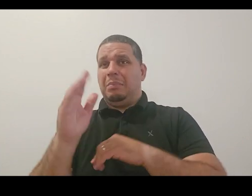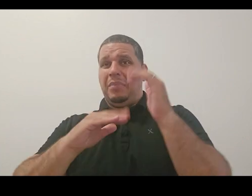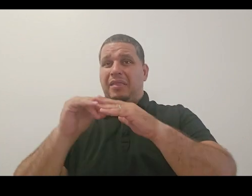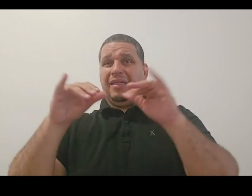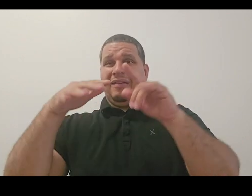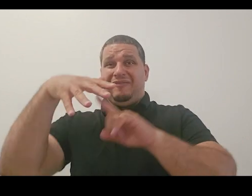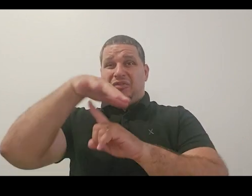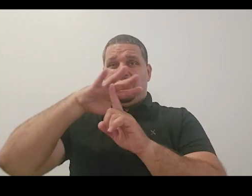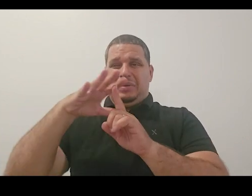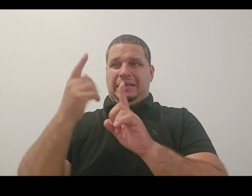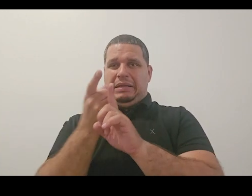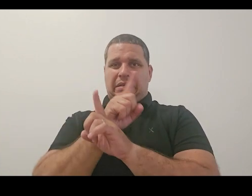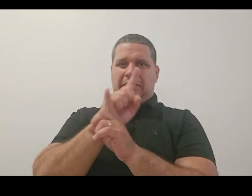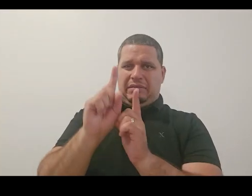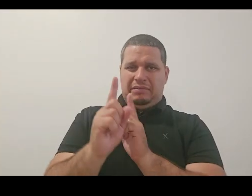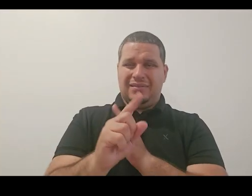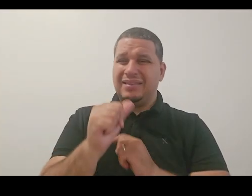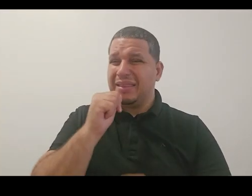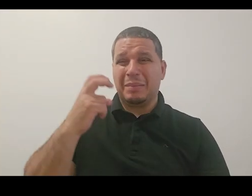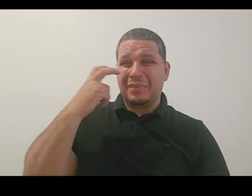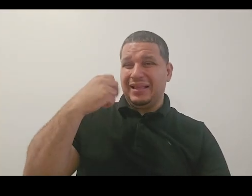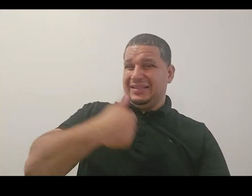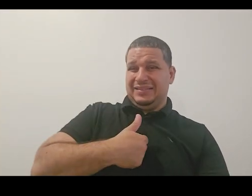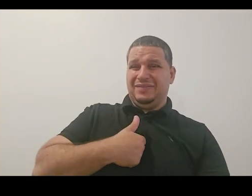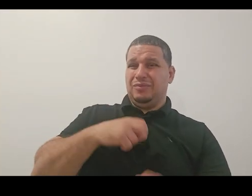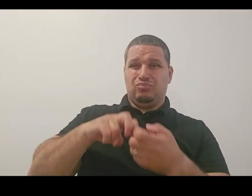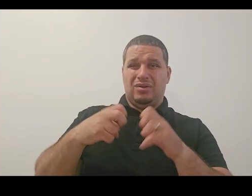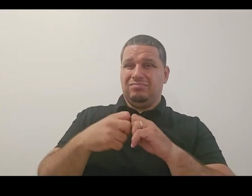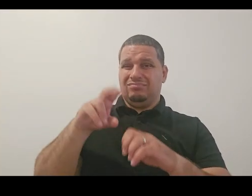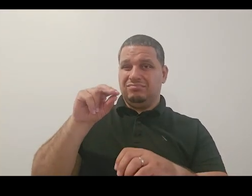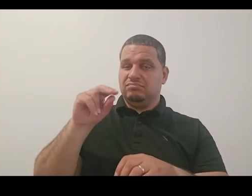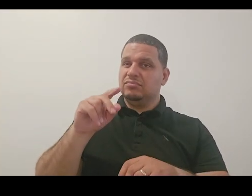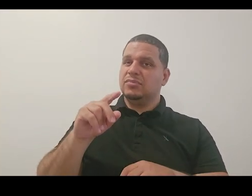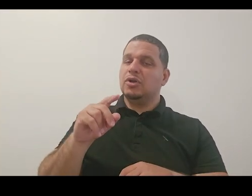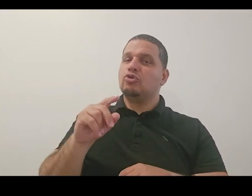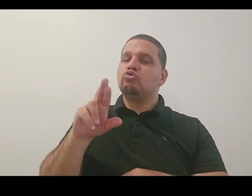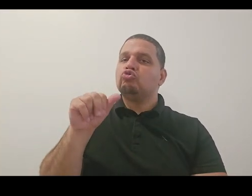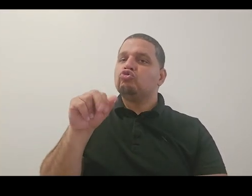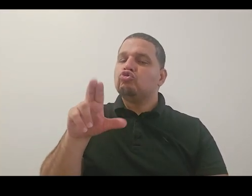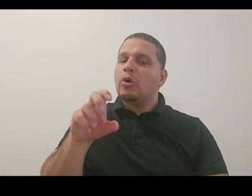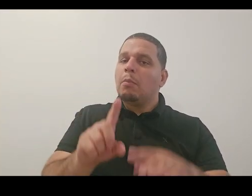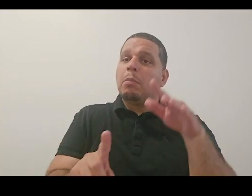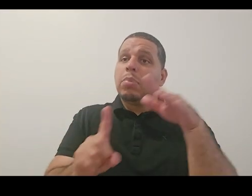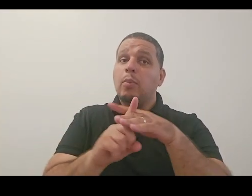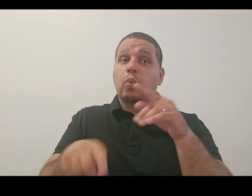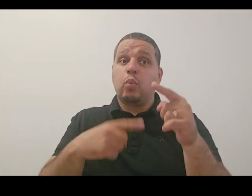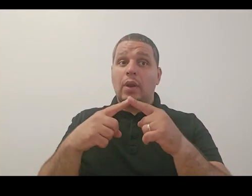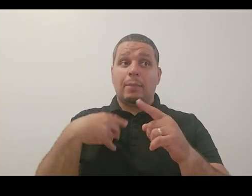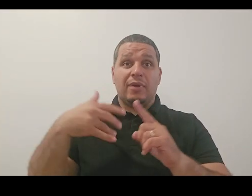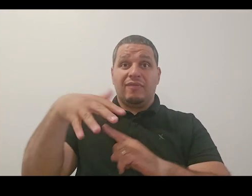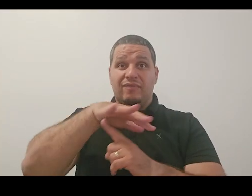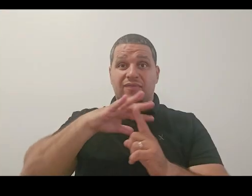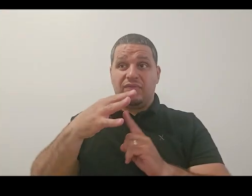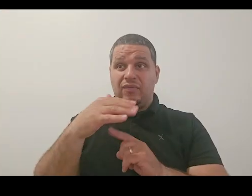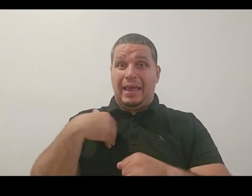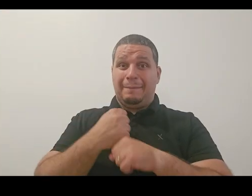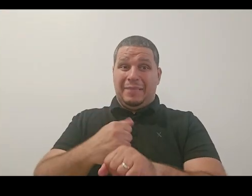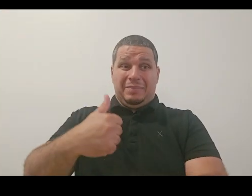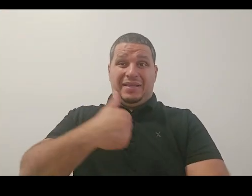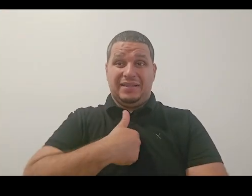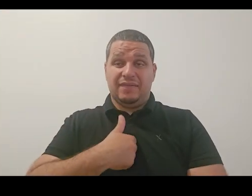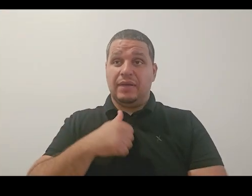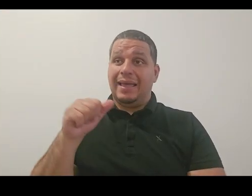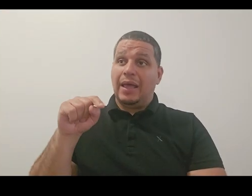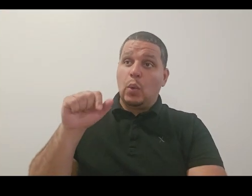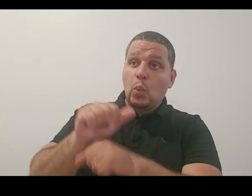environment. And it's not really the blindness itself that's the problem. It rarely comes up when I'm in an environment that I constructed for